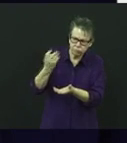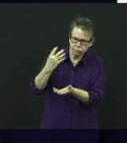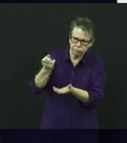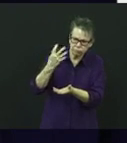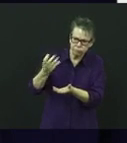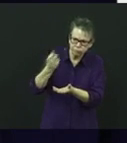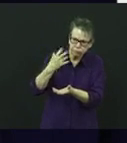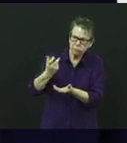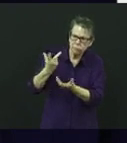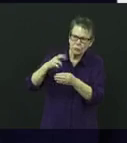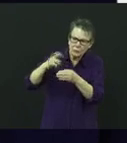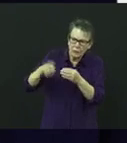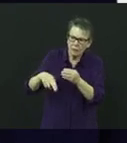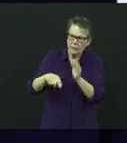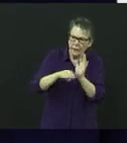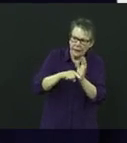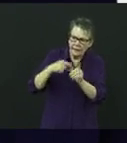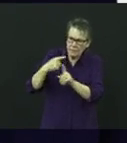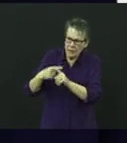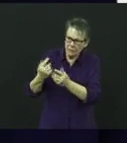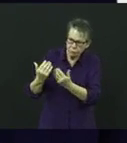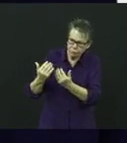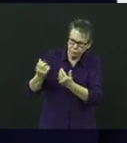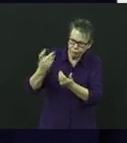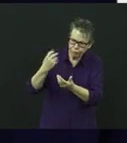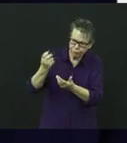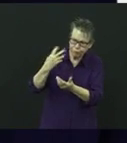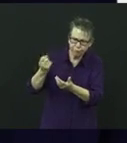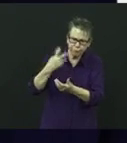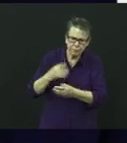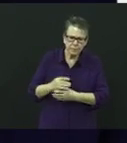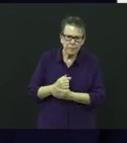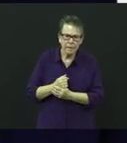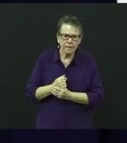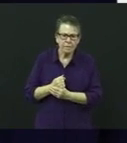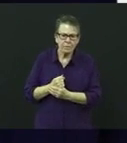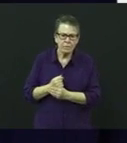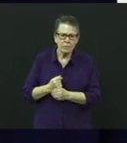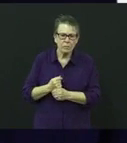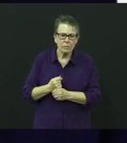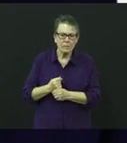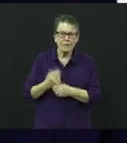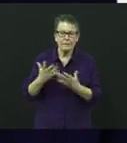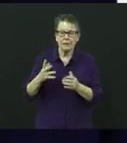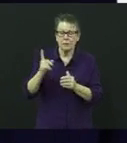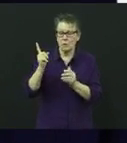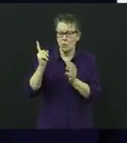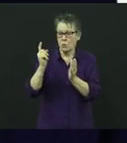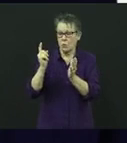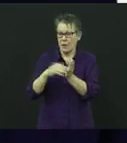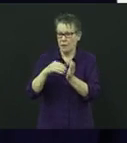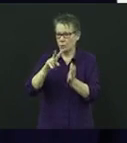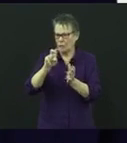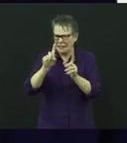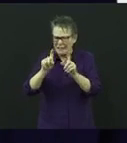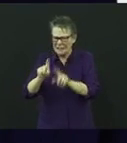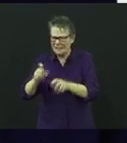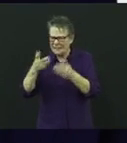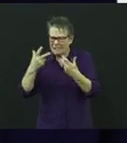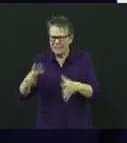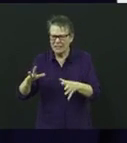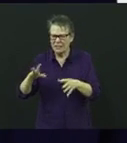on residents of New Jersey, of which approximately 3,600 have tested positive. The